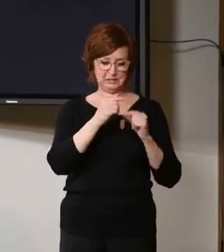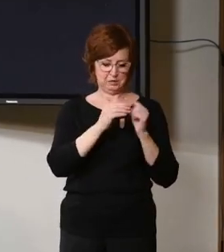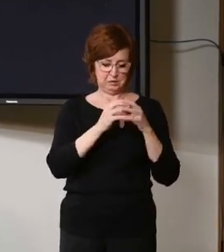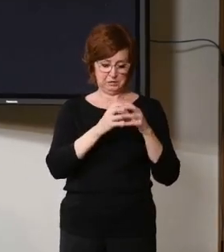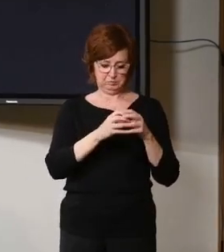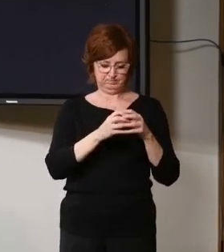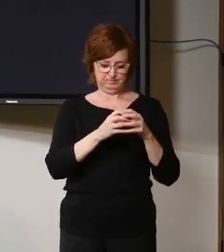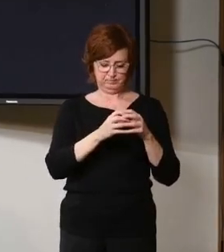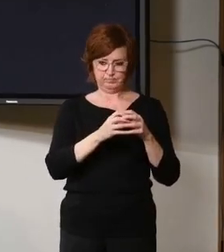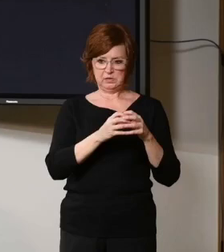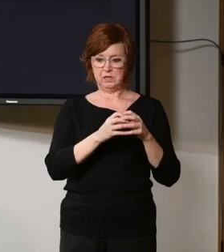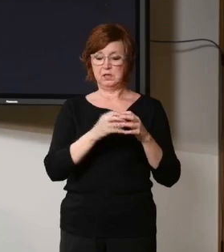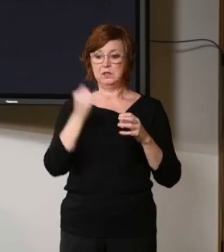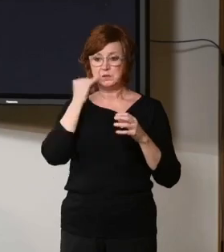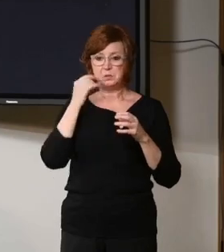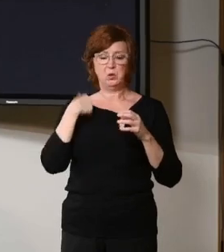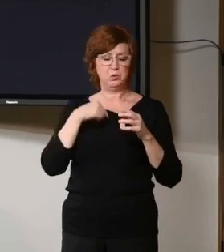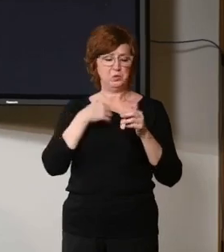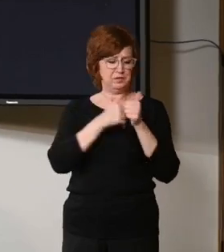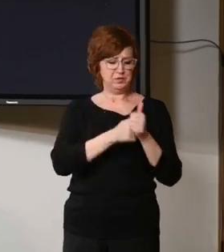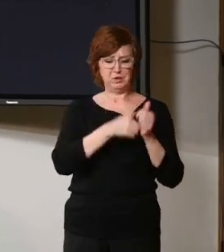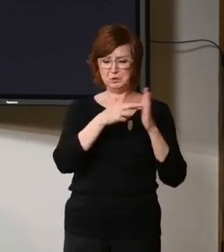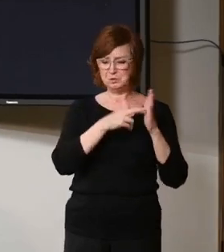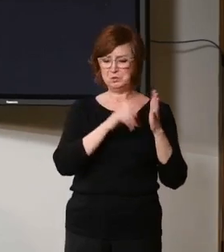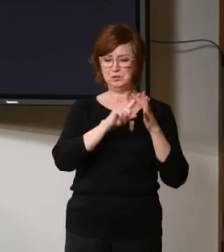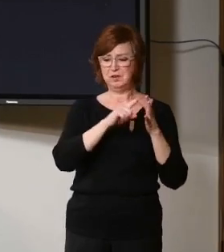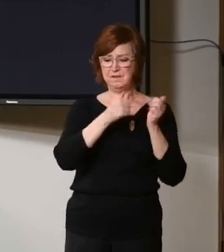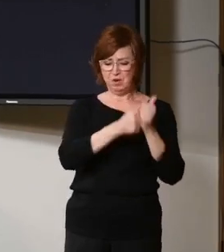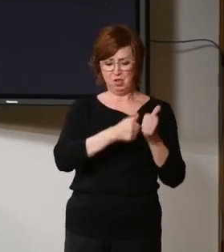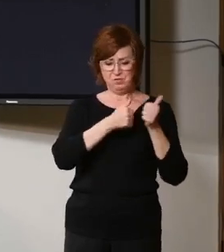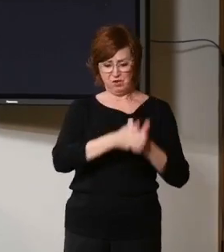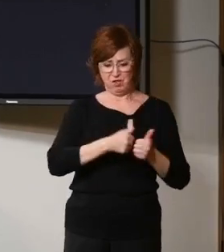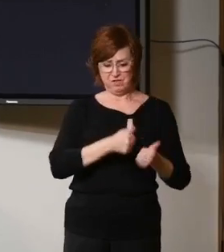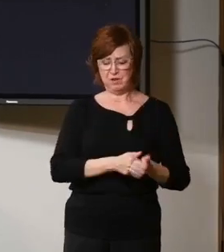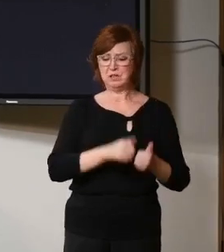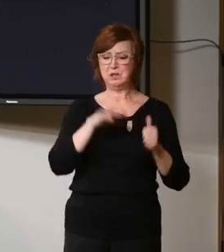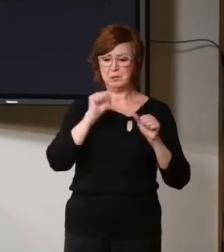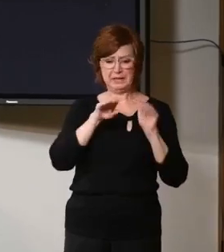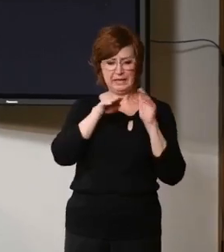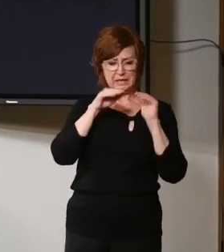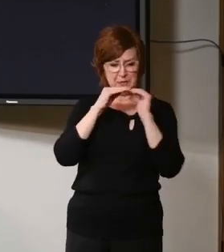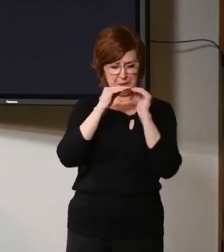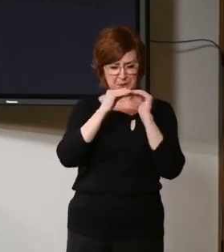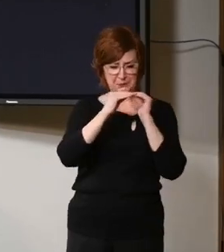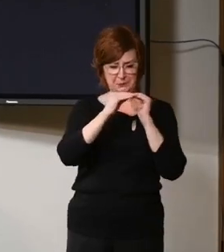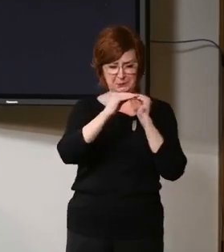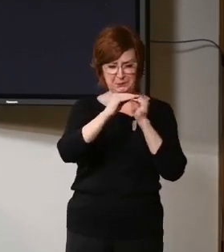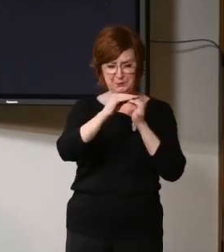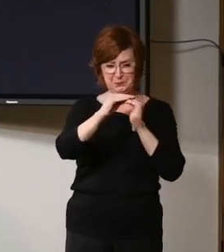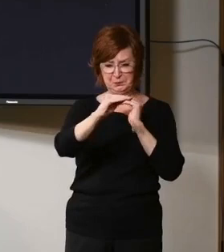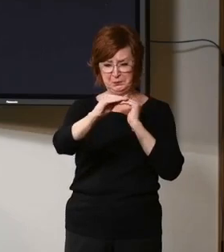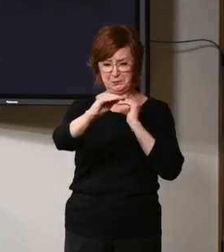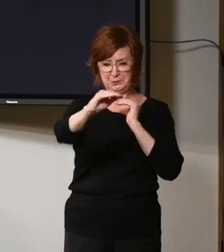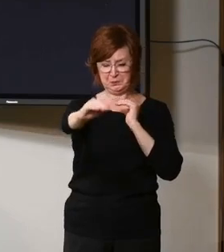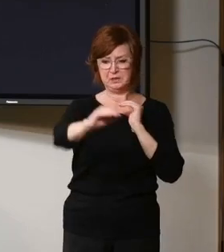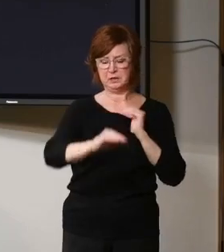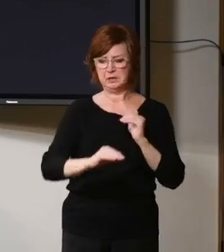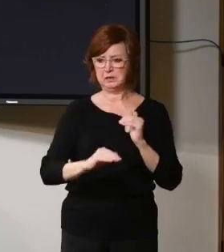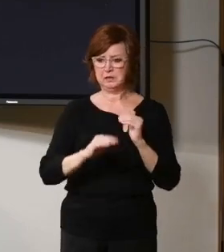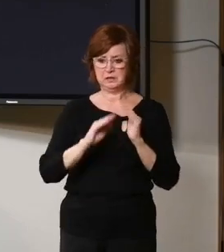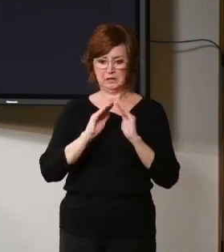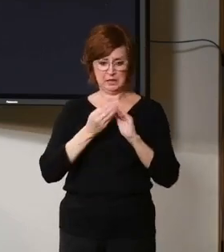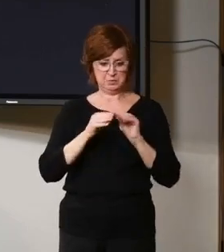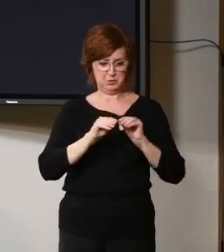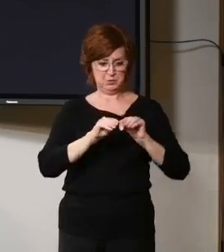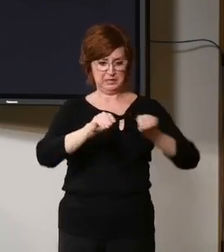we will flatten the curve. Other countries have shown that you can flatten the curve, maintain community transmission at a low level. And we have